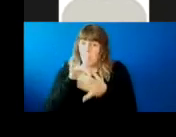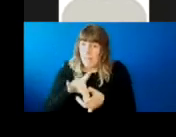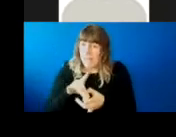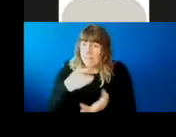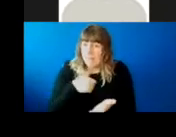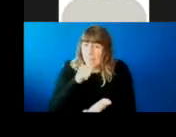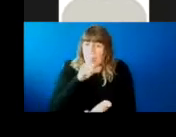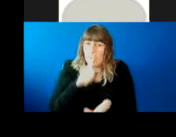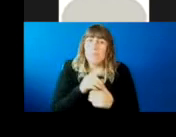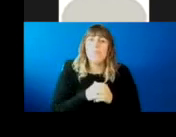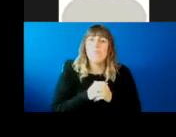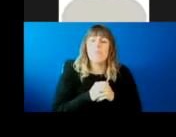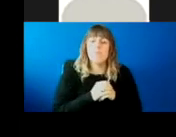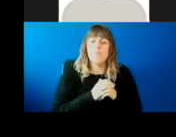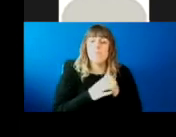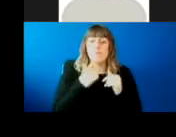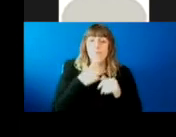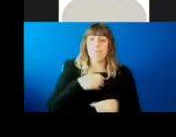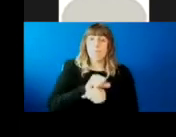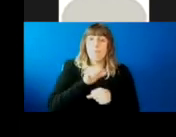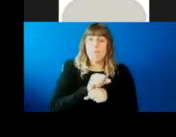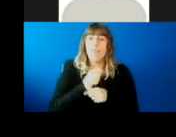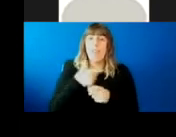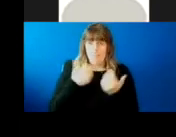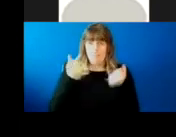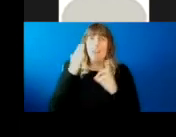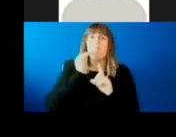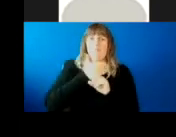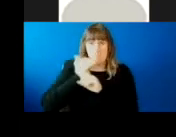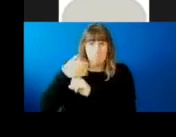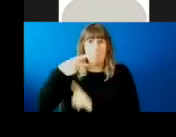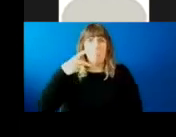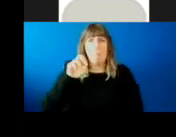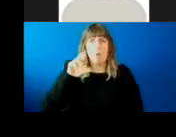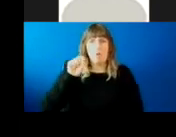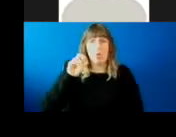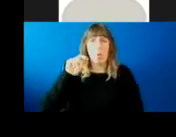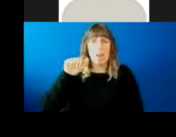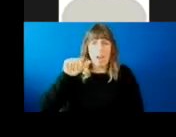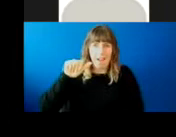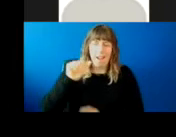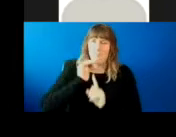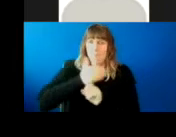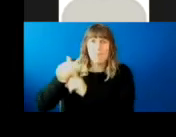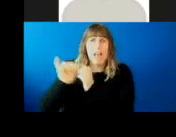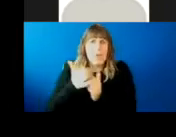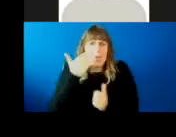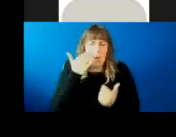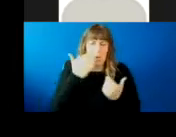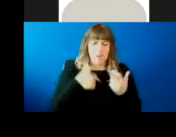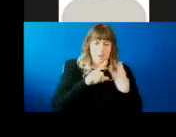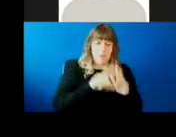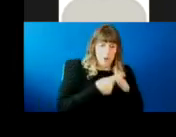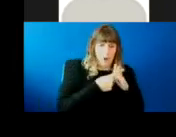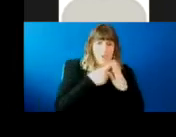might. So the work I do reaches a variety of personas. How do you prioritize which one to start with? And how do you make sure that the